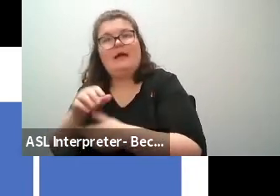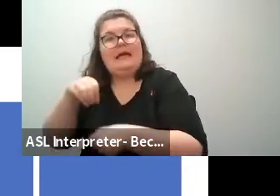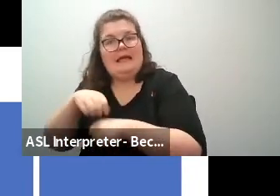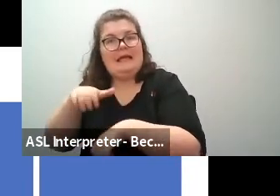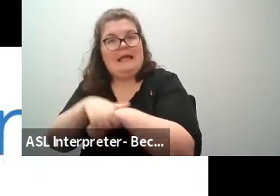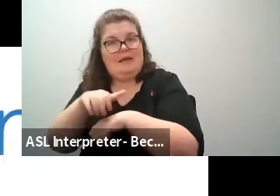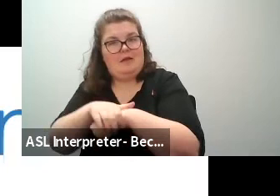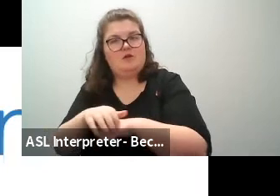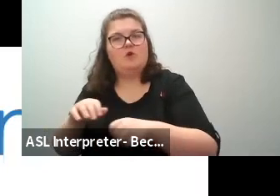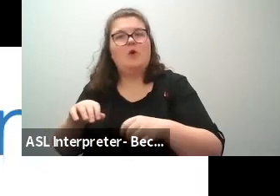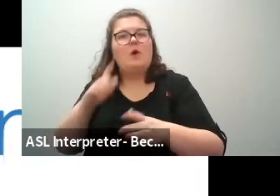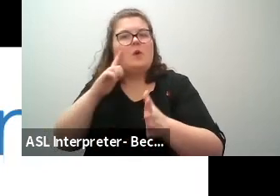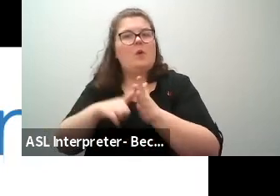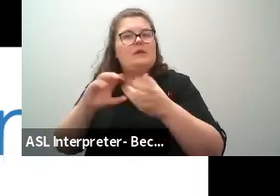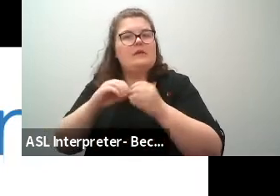data.